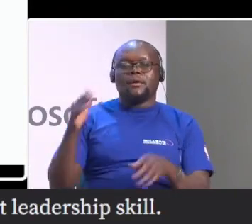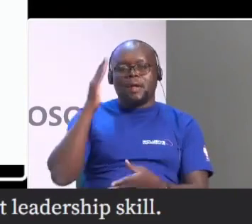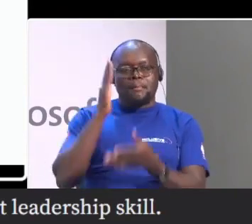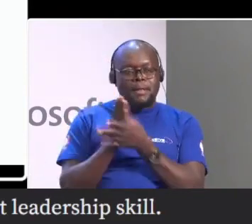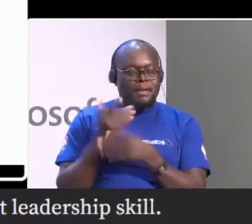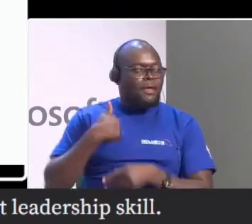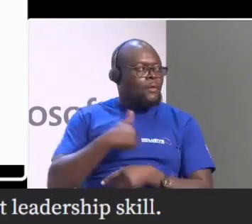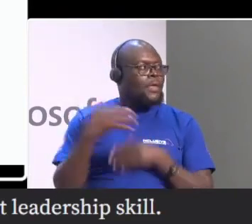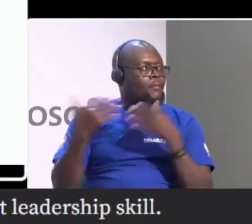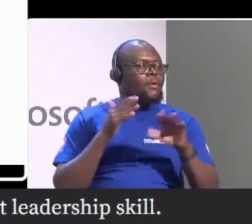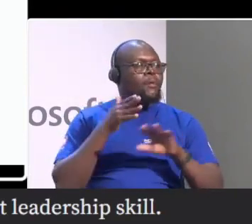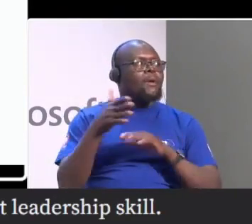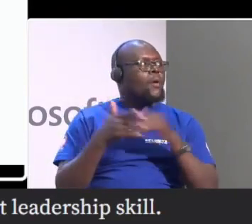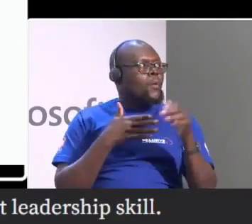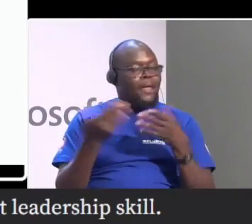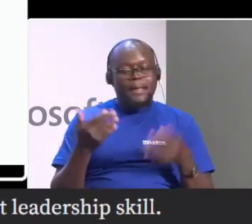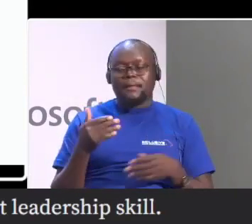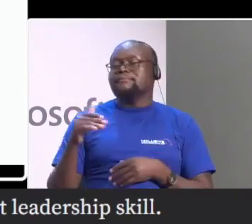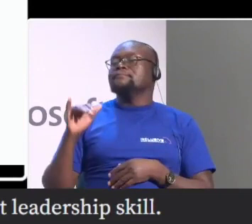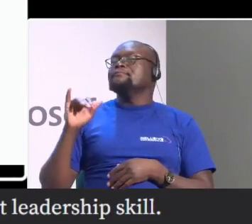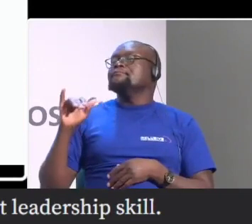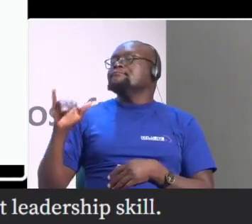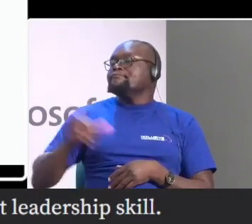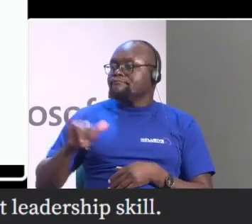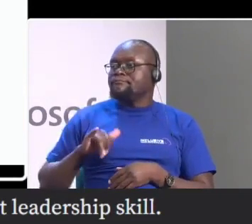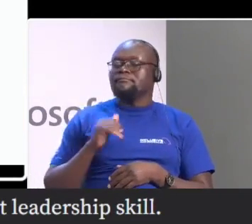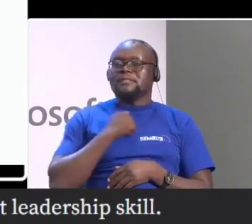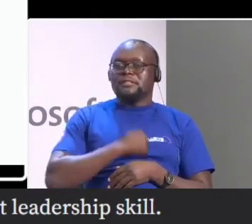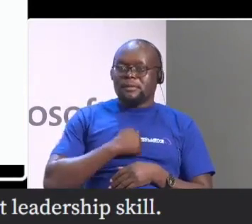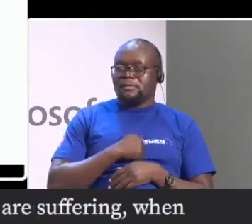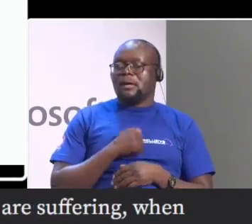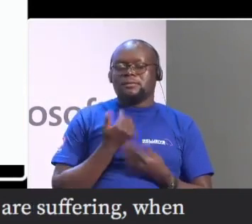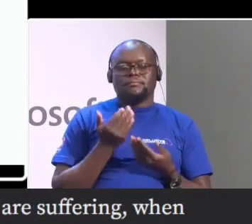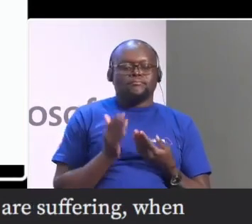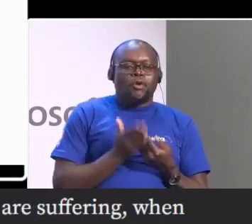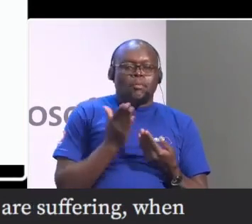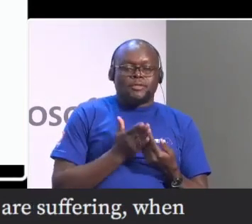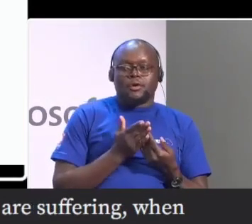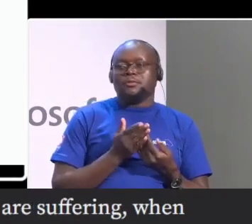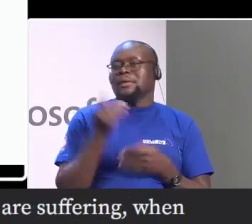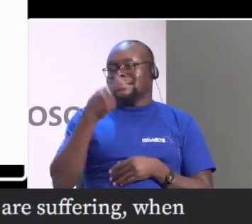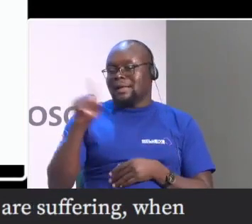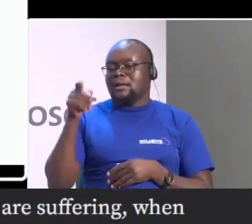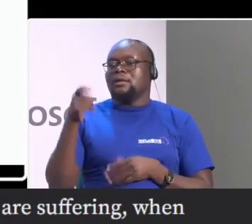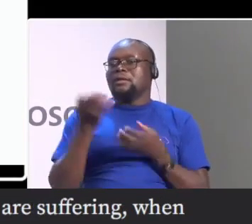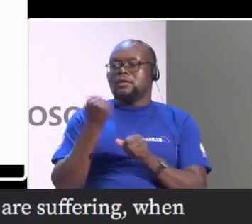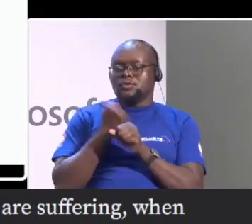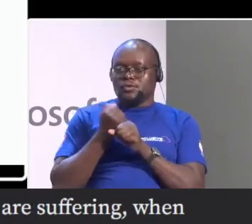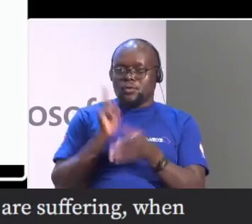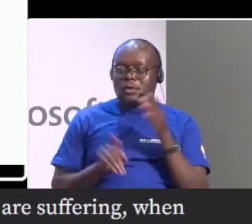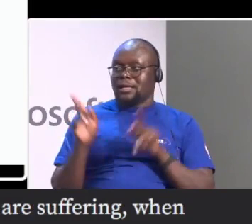should be arguing about whether empathy, sympathy, pity, compassion is right. I would say what we need to be doing is